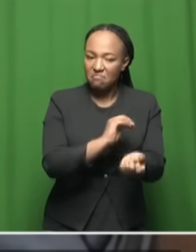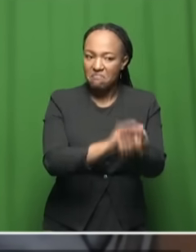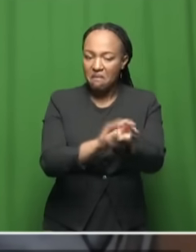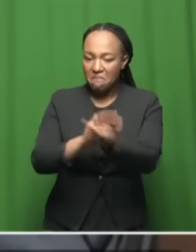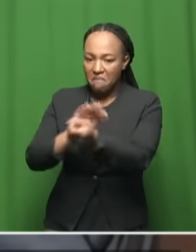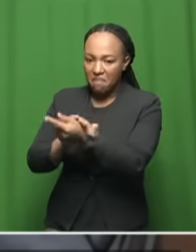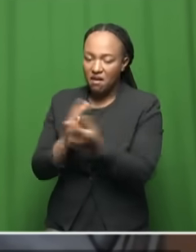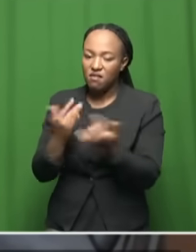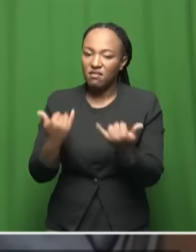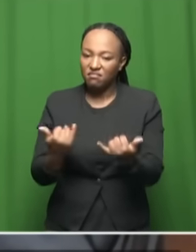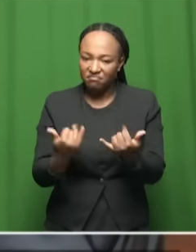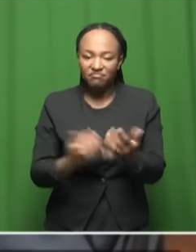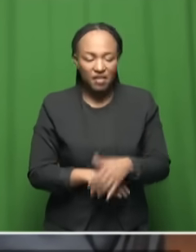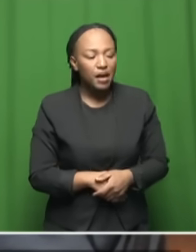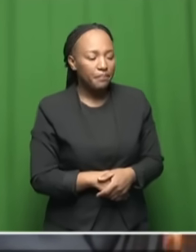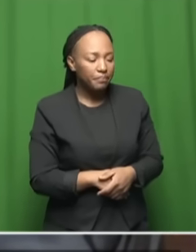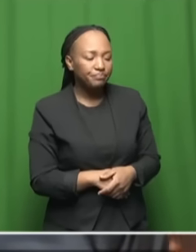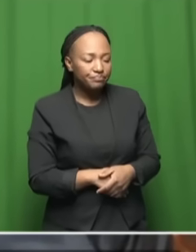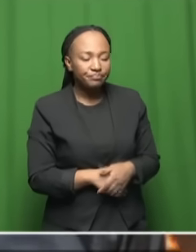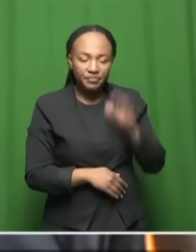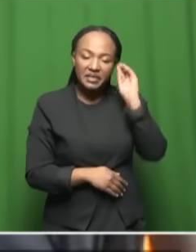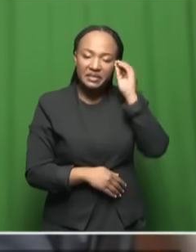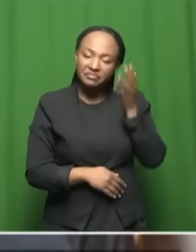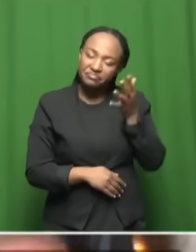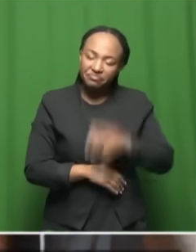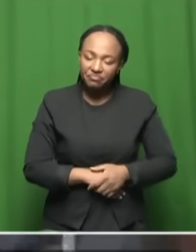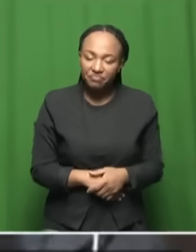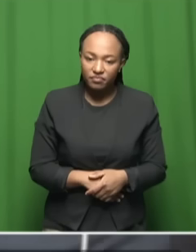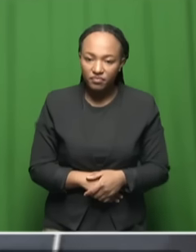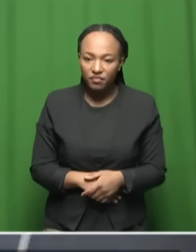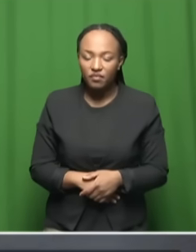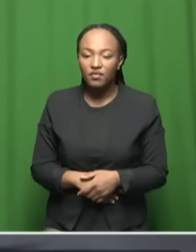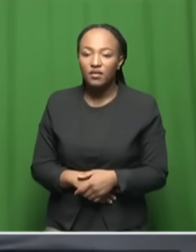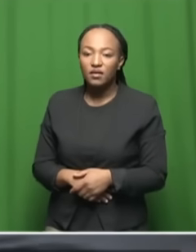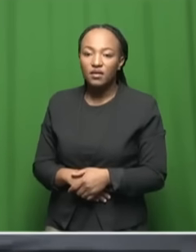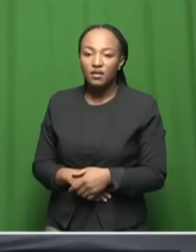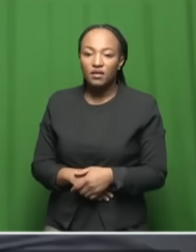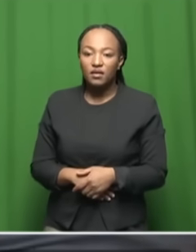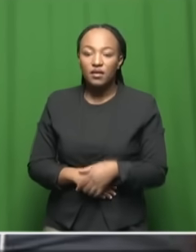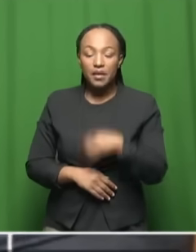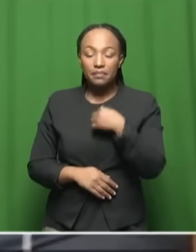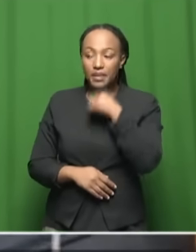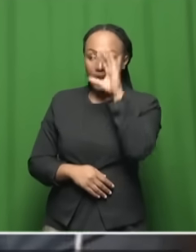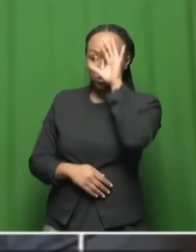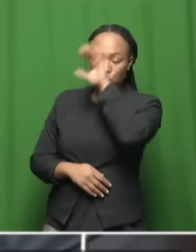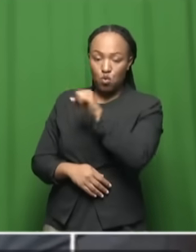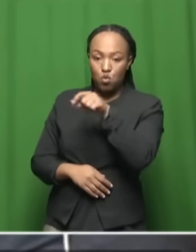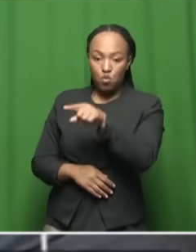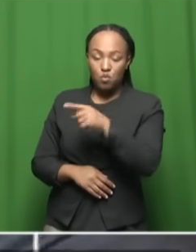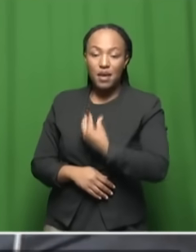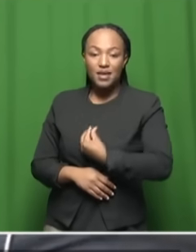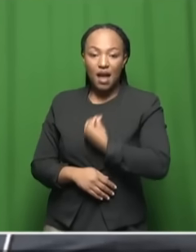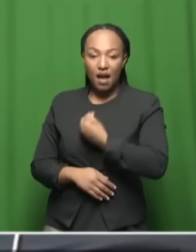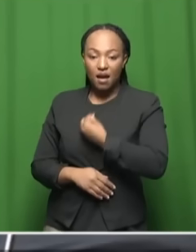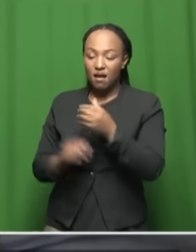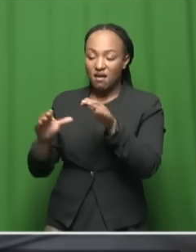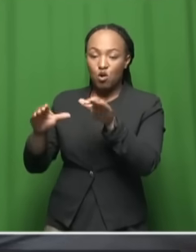and that's always interesting, Yeah. And I'm assuming you're part of the younger